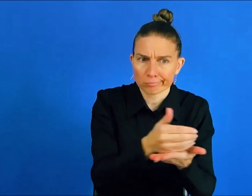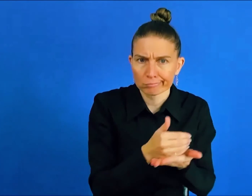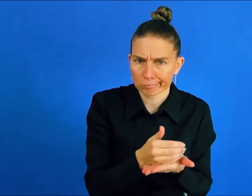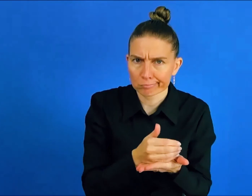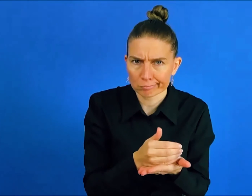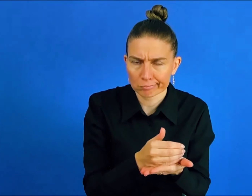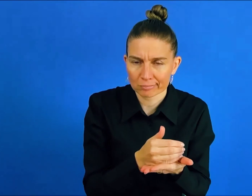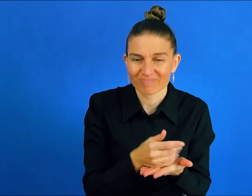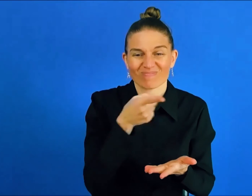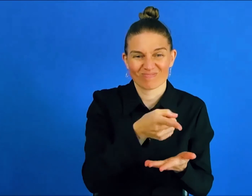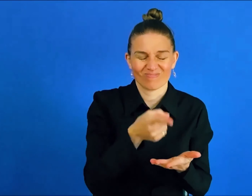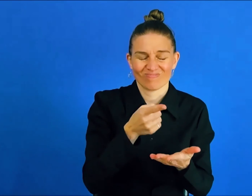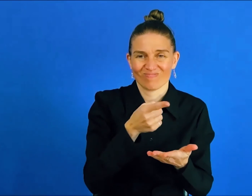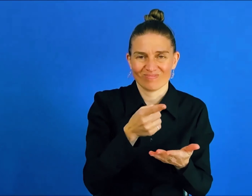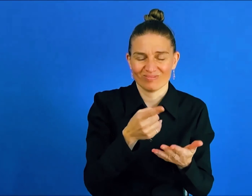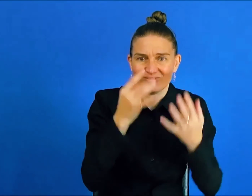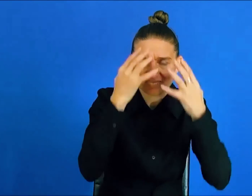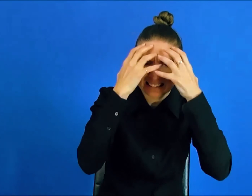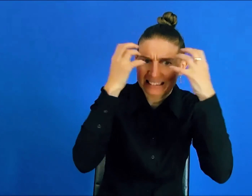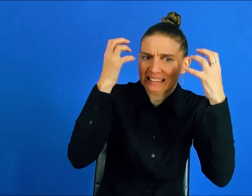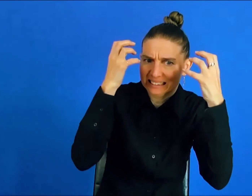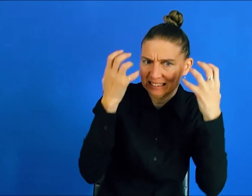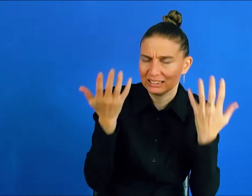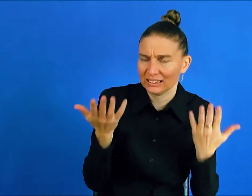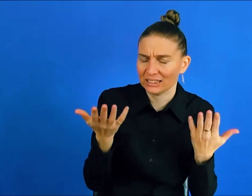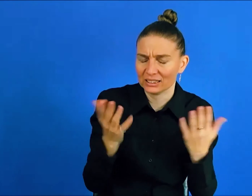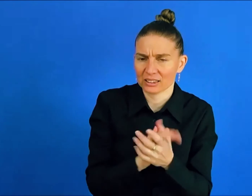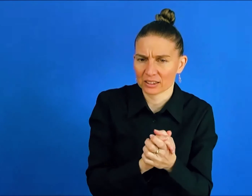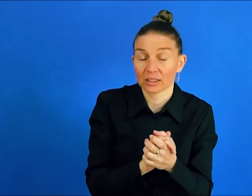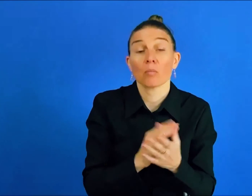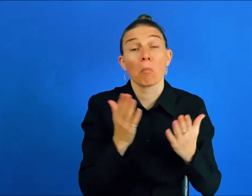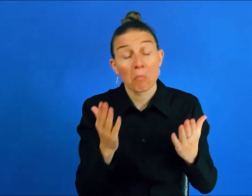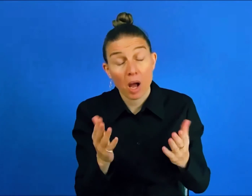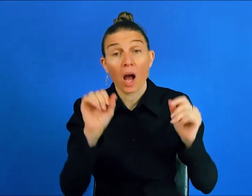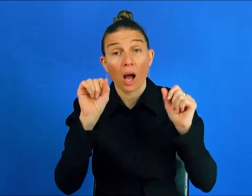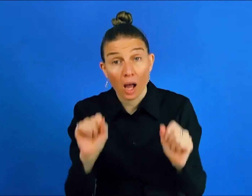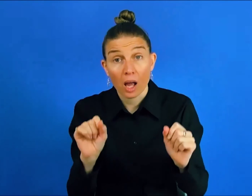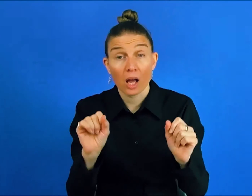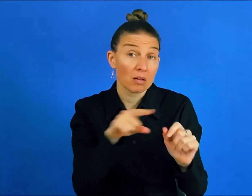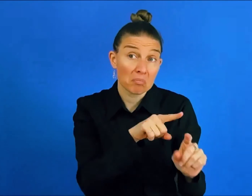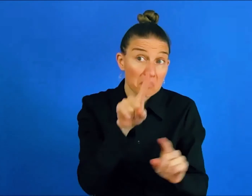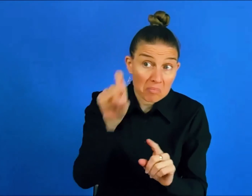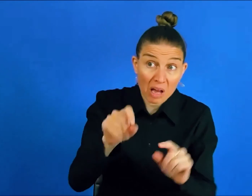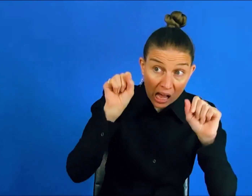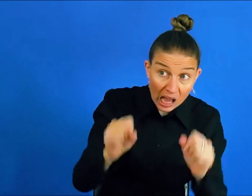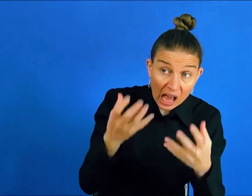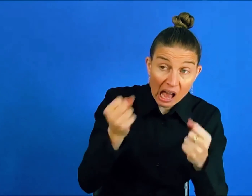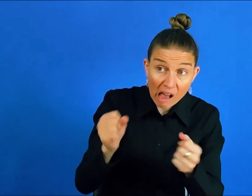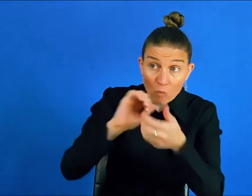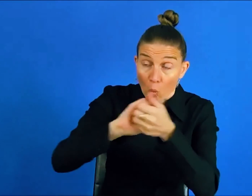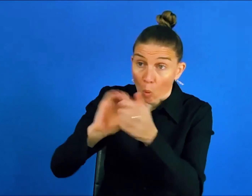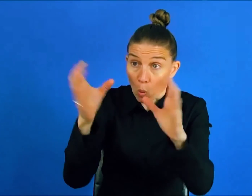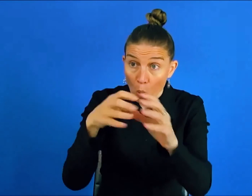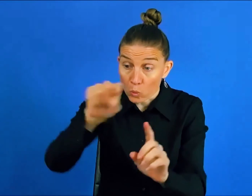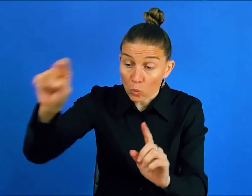we have, if we get stakeholders to help us in this, could we have a way of having